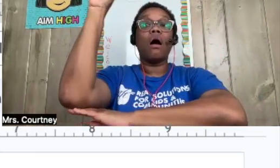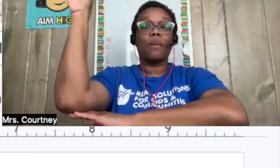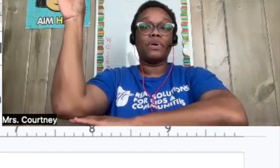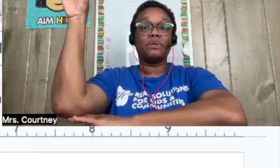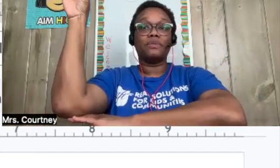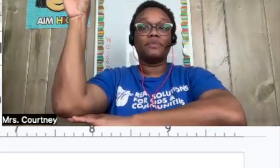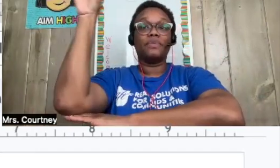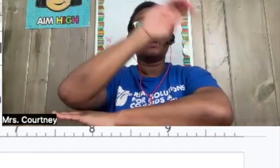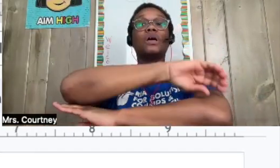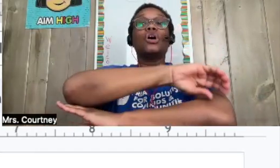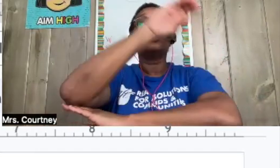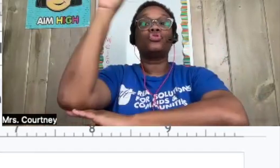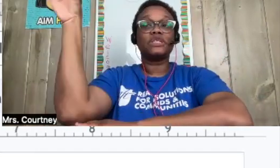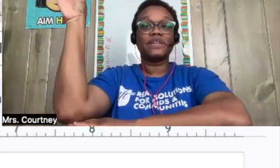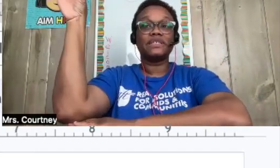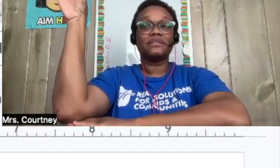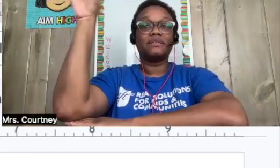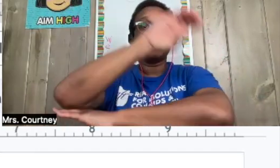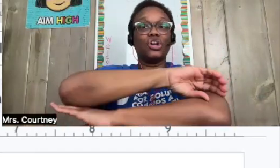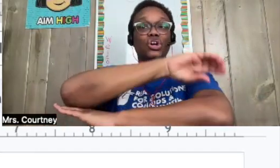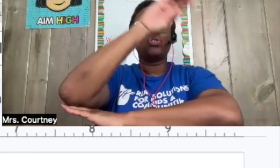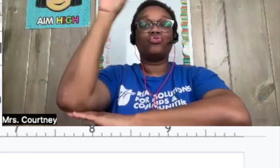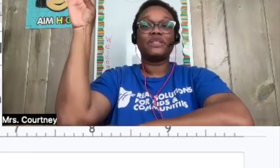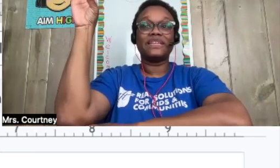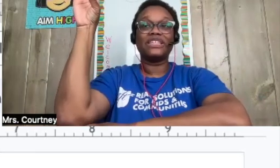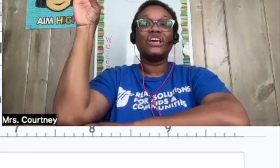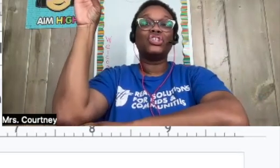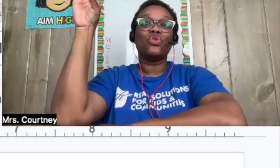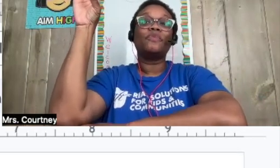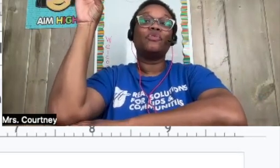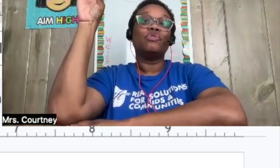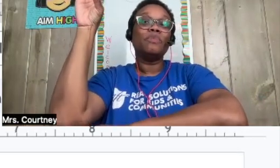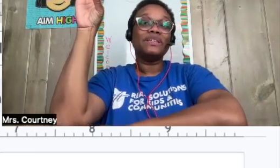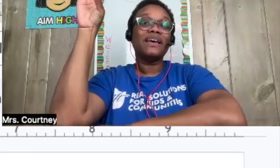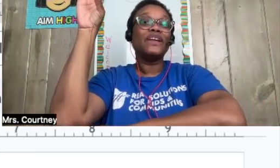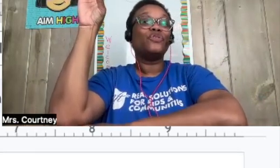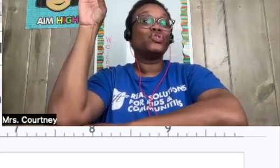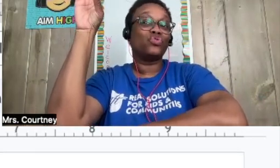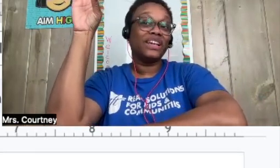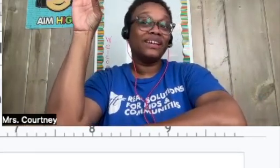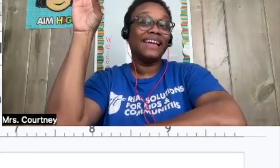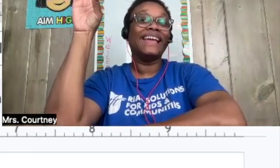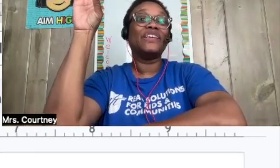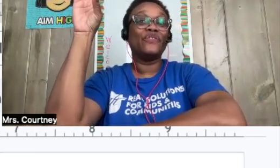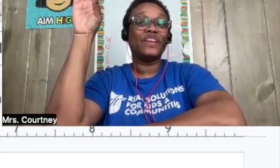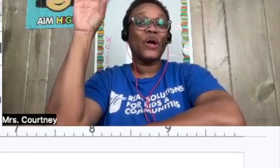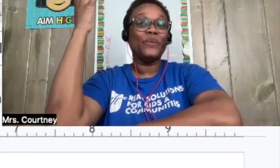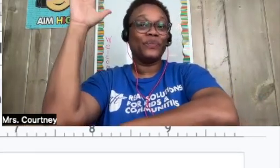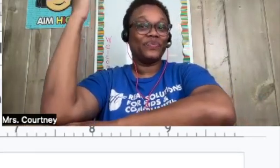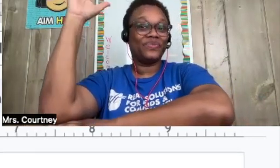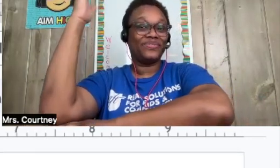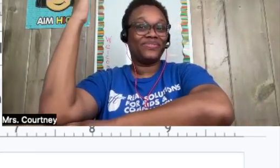going up. Christmas, Christmas. So remember the sign for tree in the